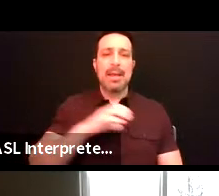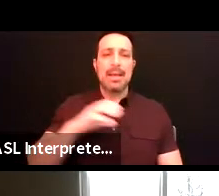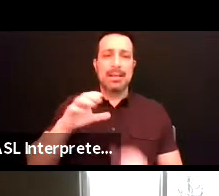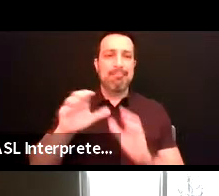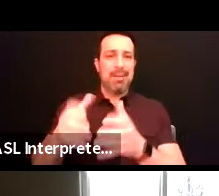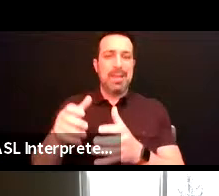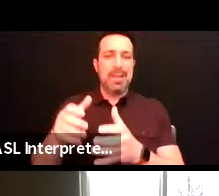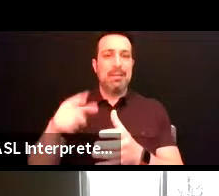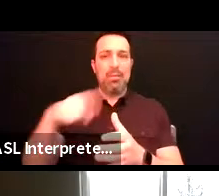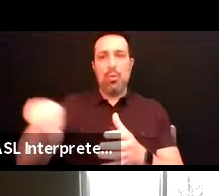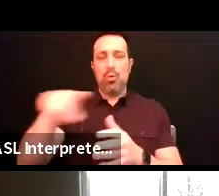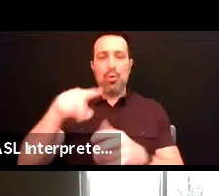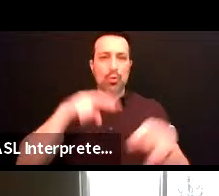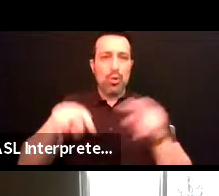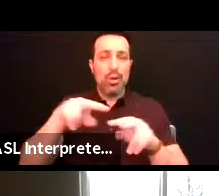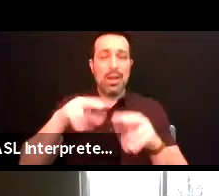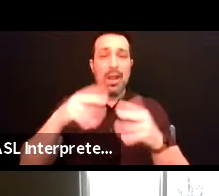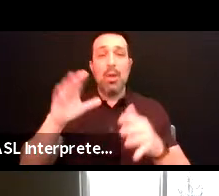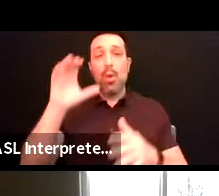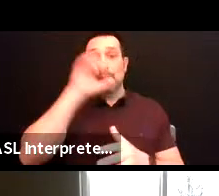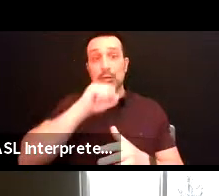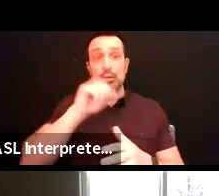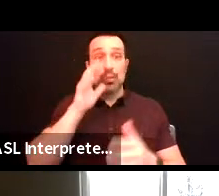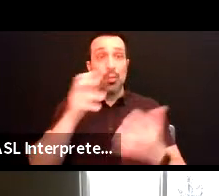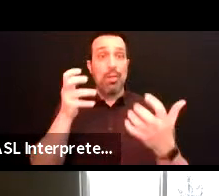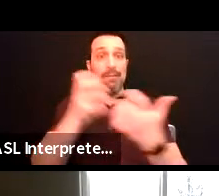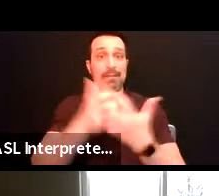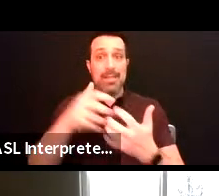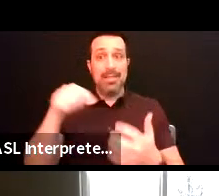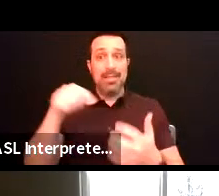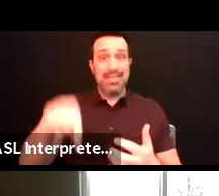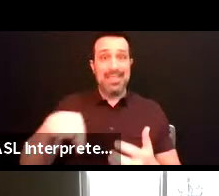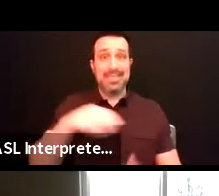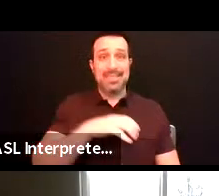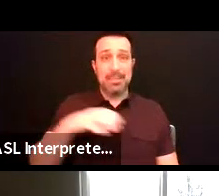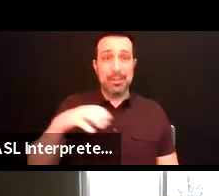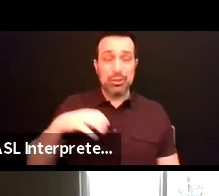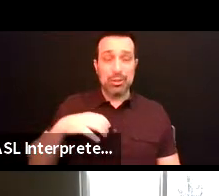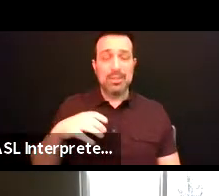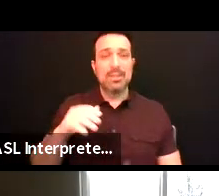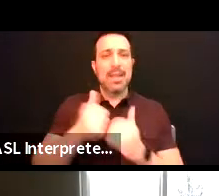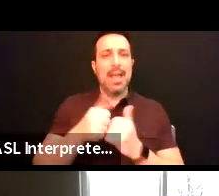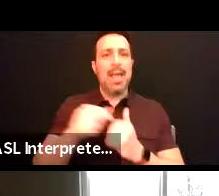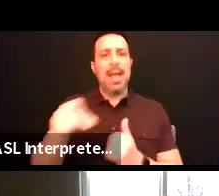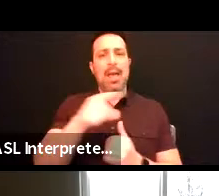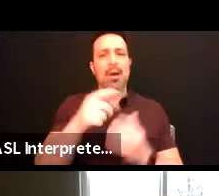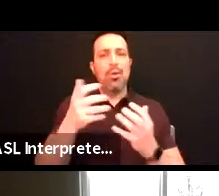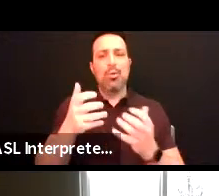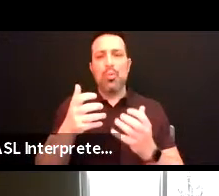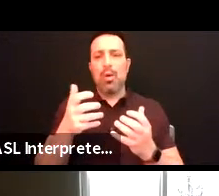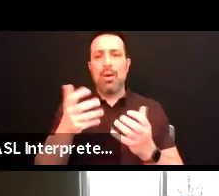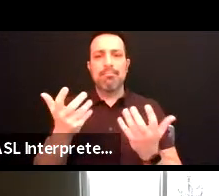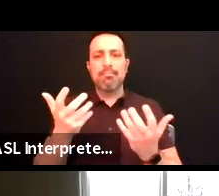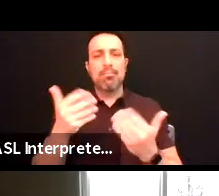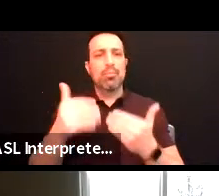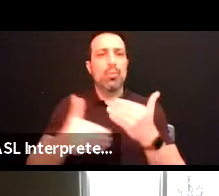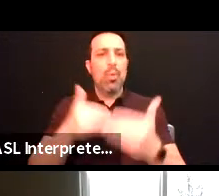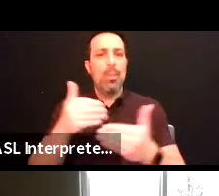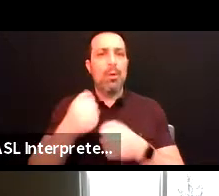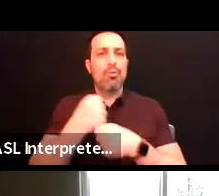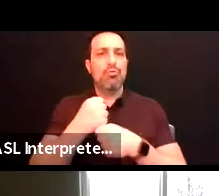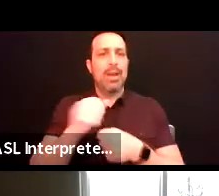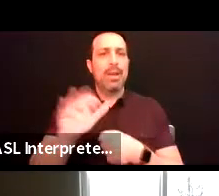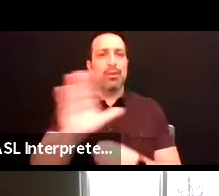at. I don't want to assume that they're going to fit this commission and how you want to go about creating